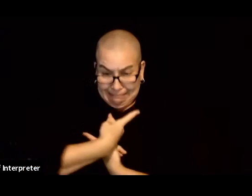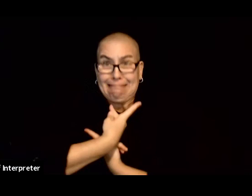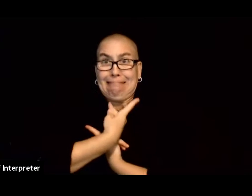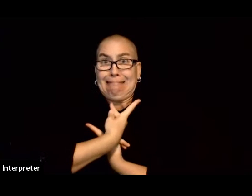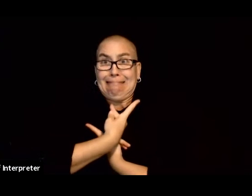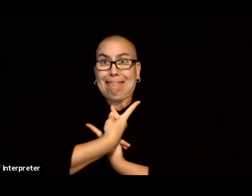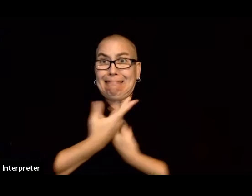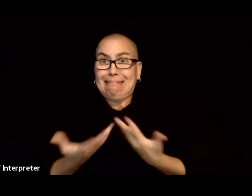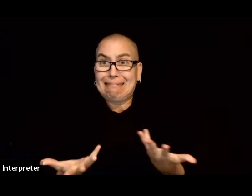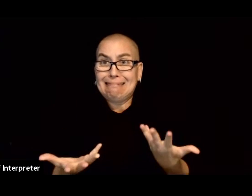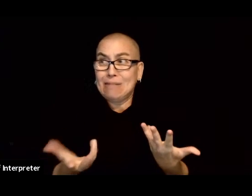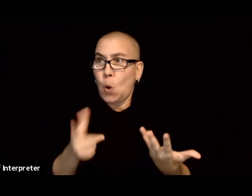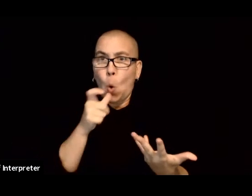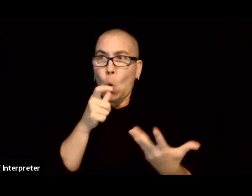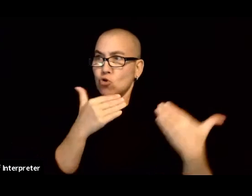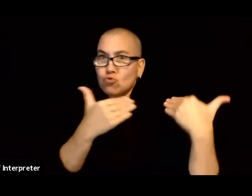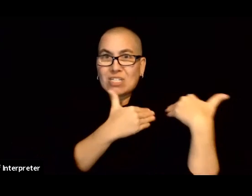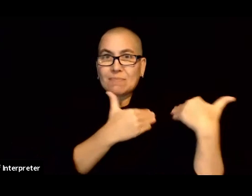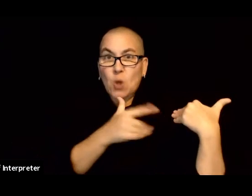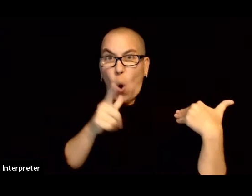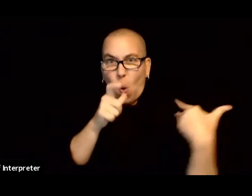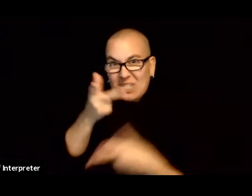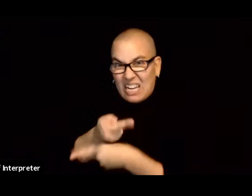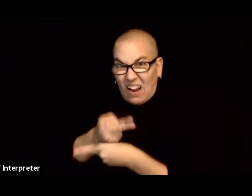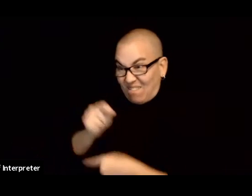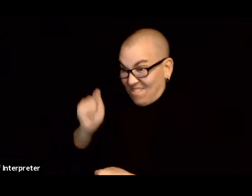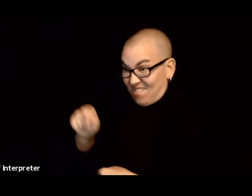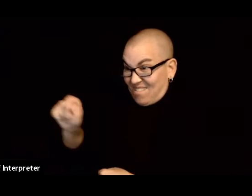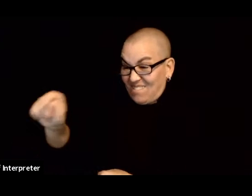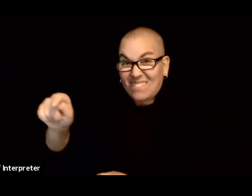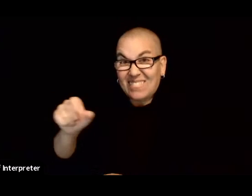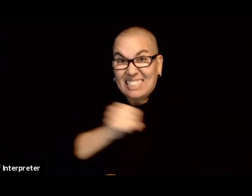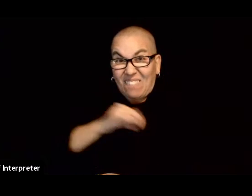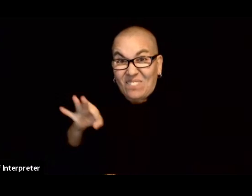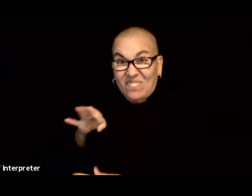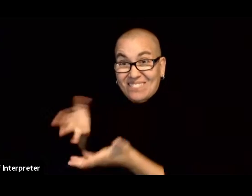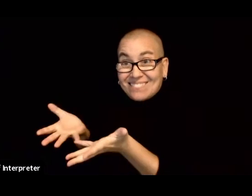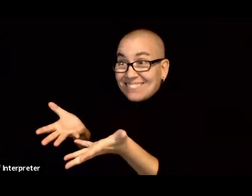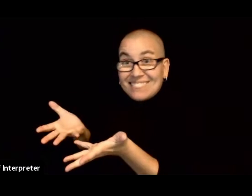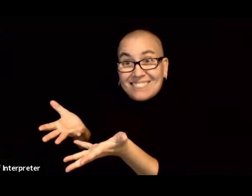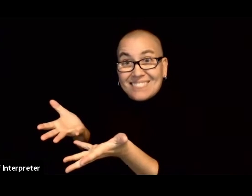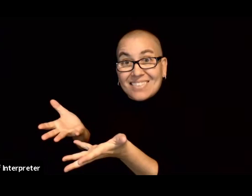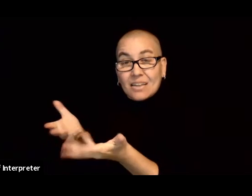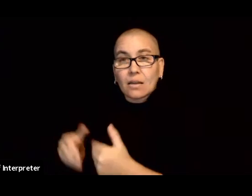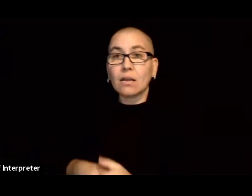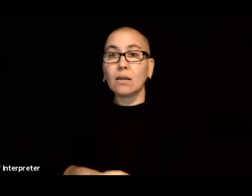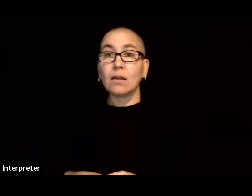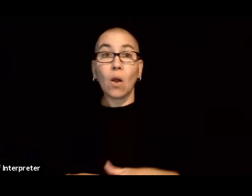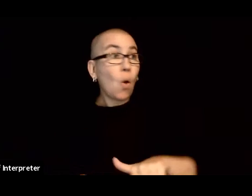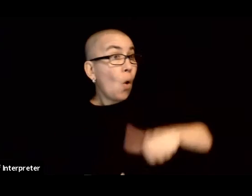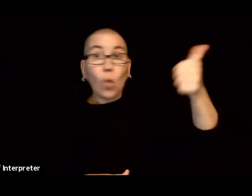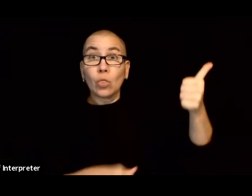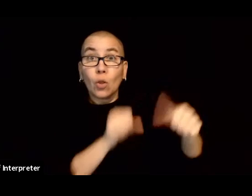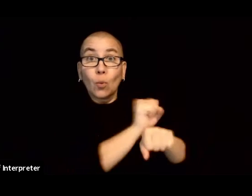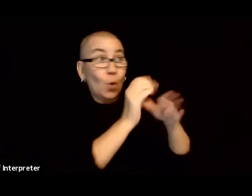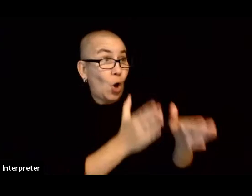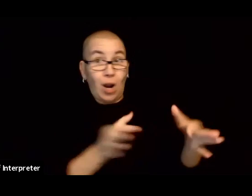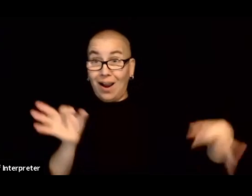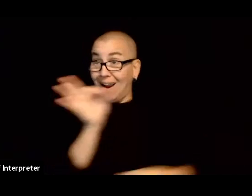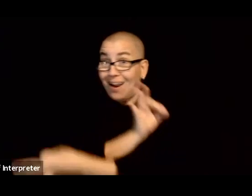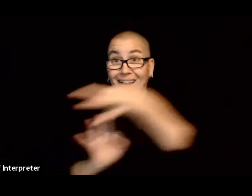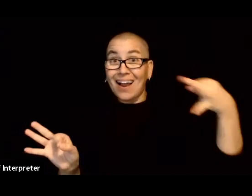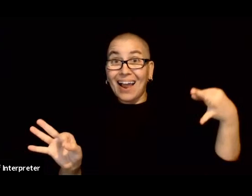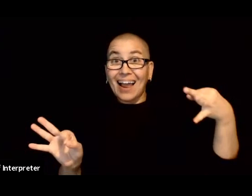has on other sectors to be successful and to be able to, particularly for healthcare, to be able to take care